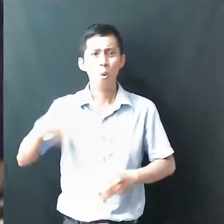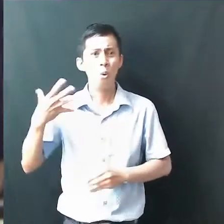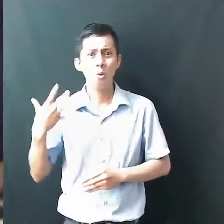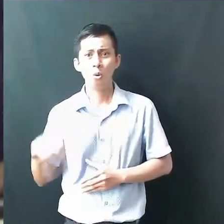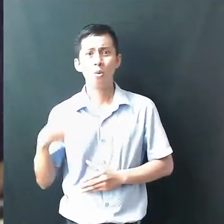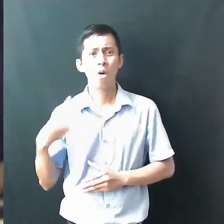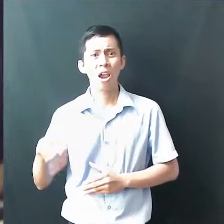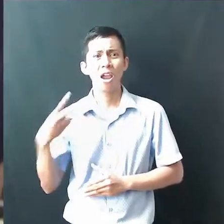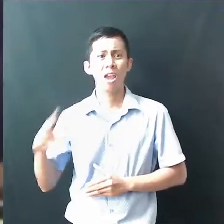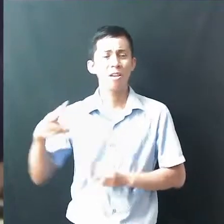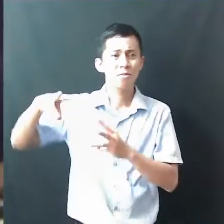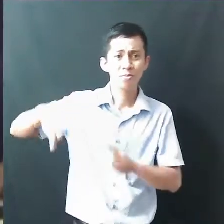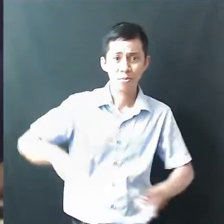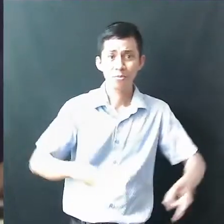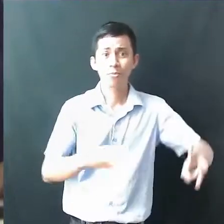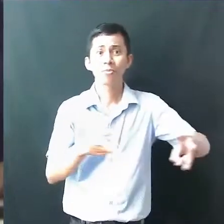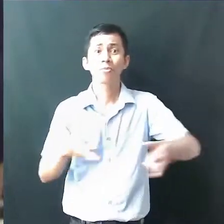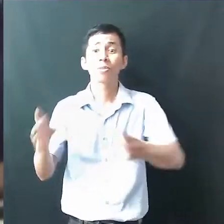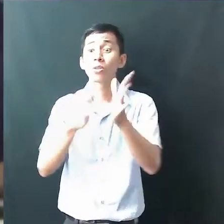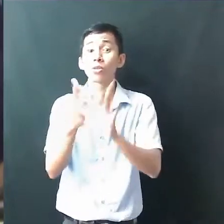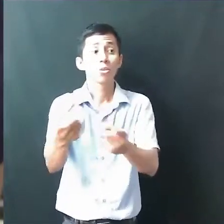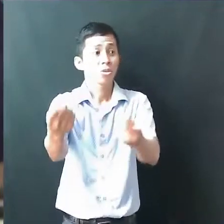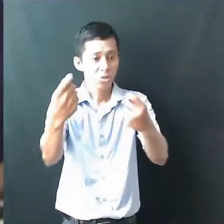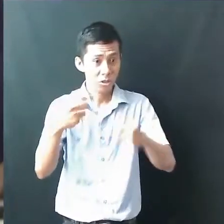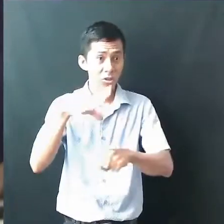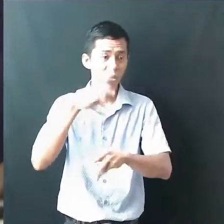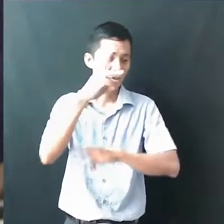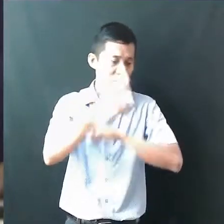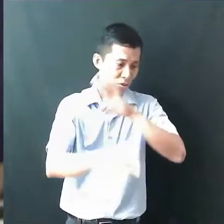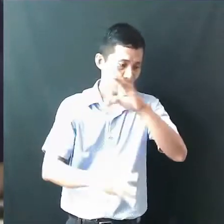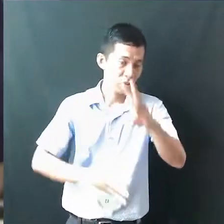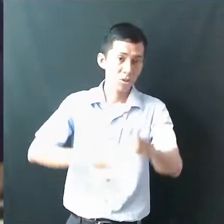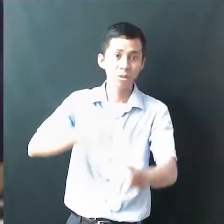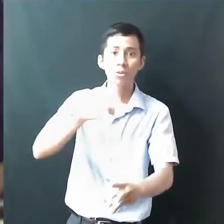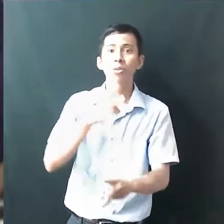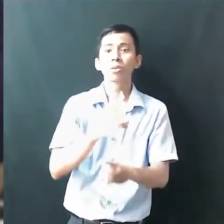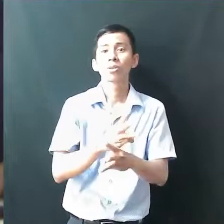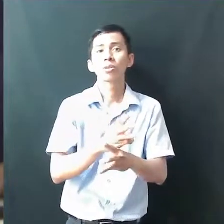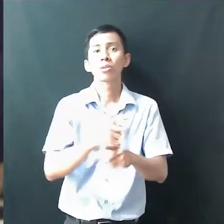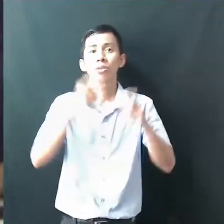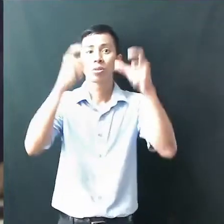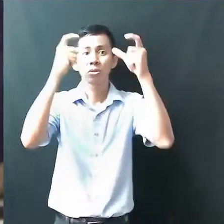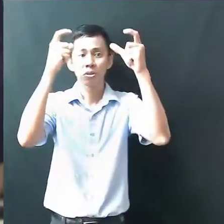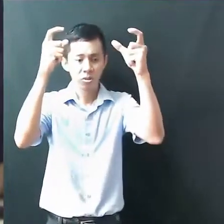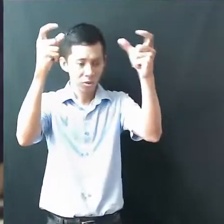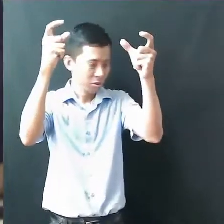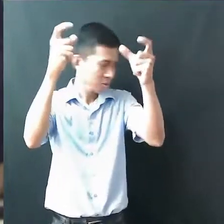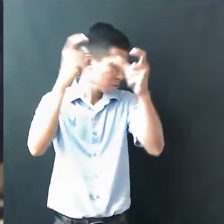amazing the way he came? No crown, no throne, no big